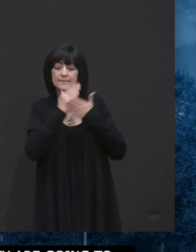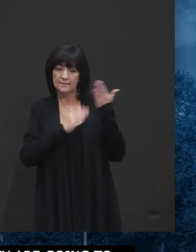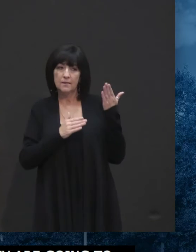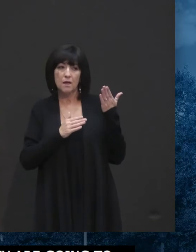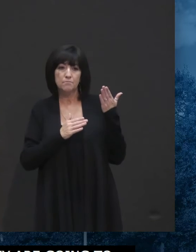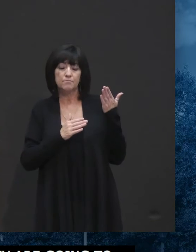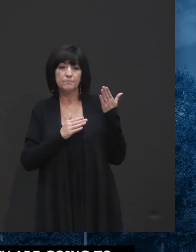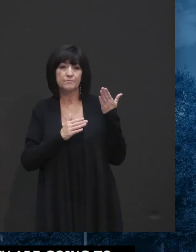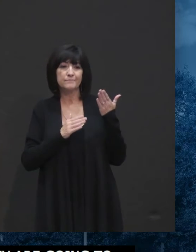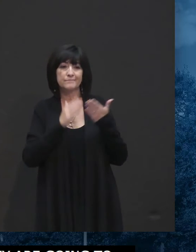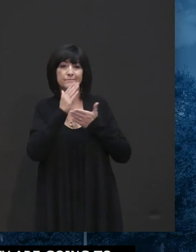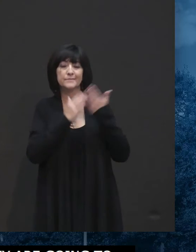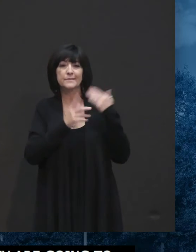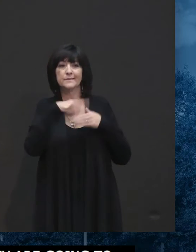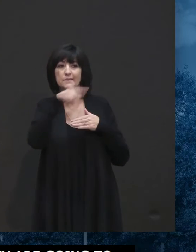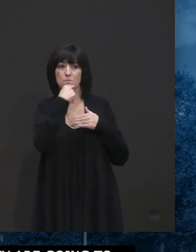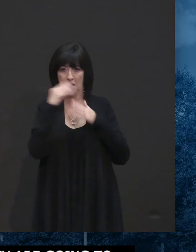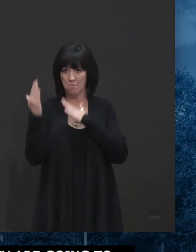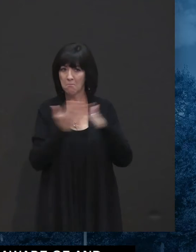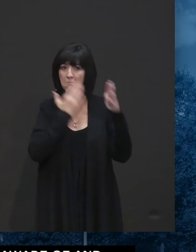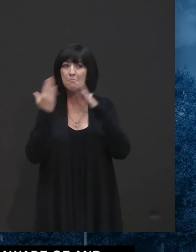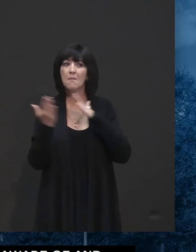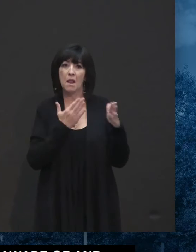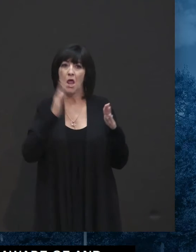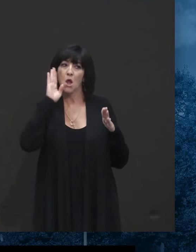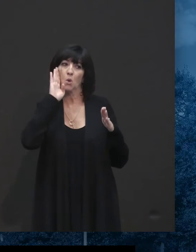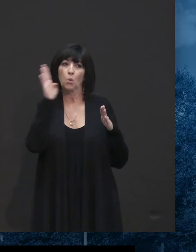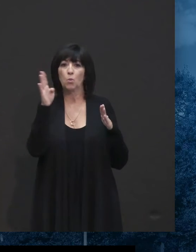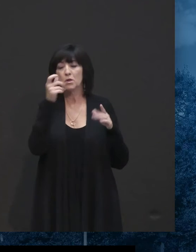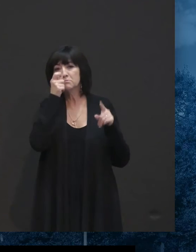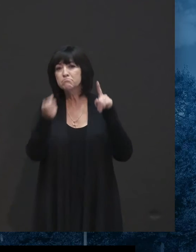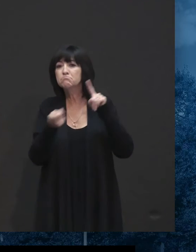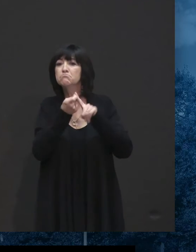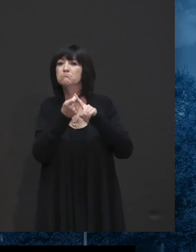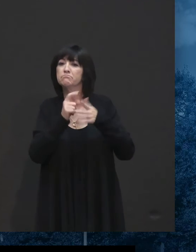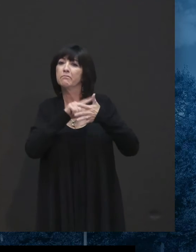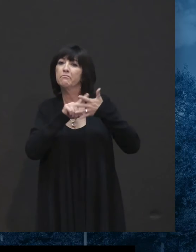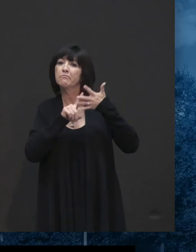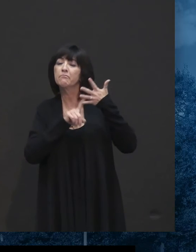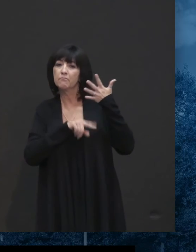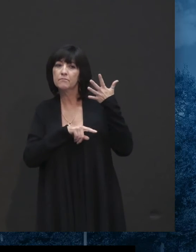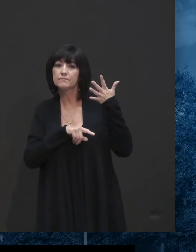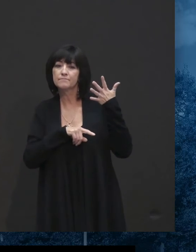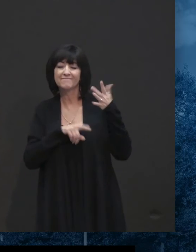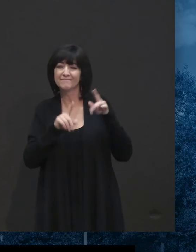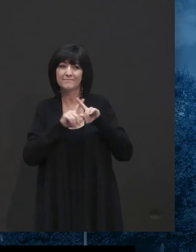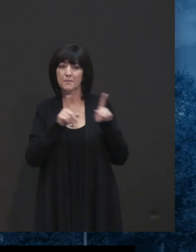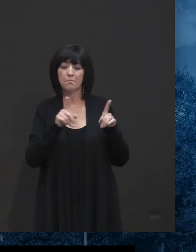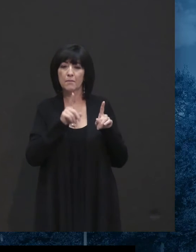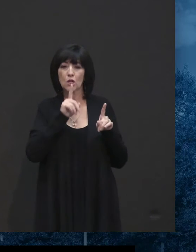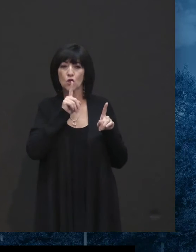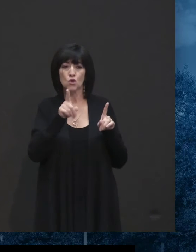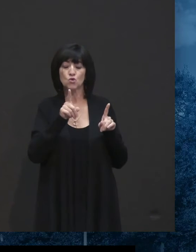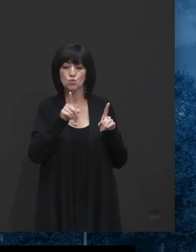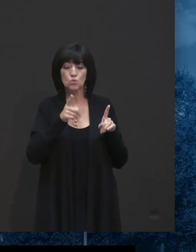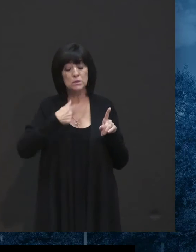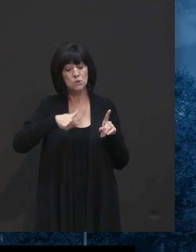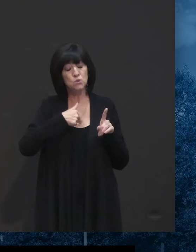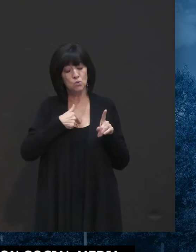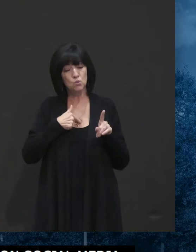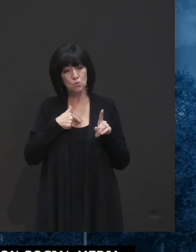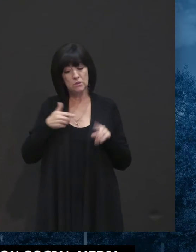to be this kind of intimidation and that kind of intimidation. We have internally there have been meetings